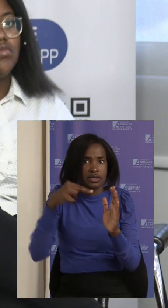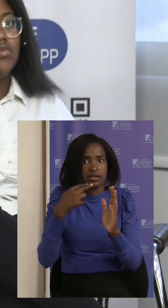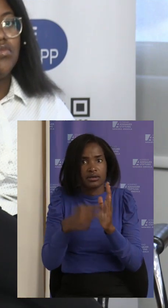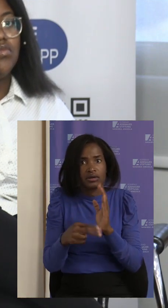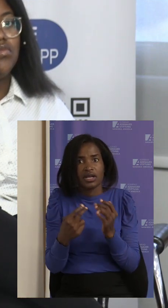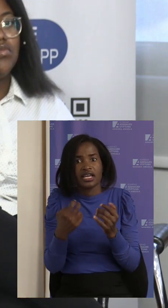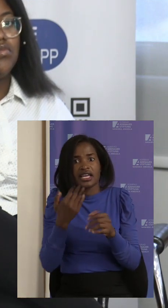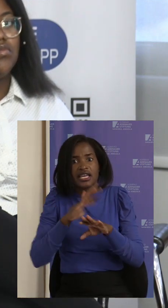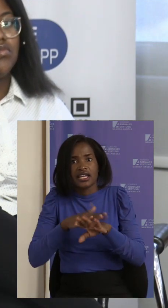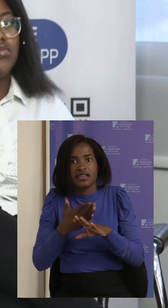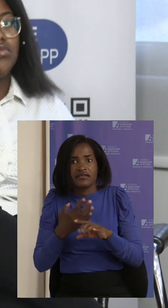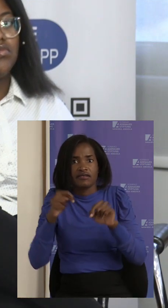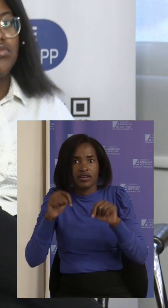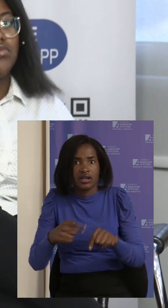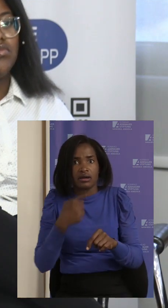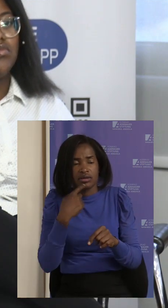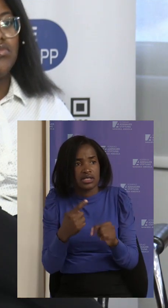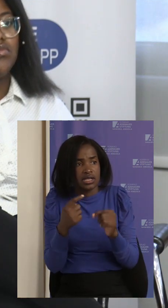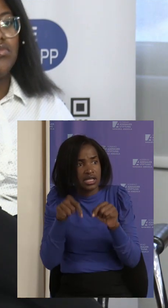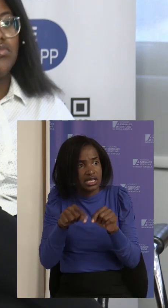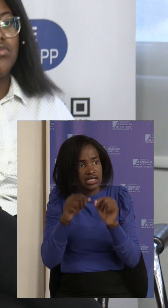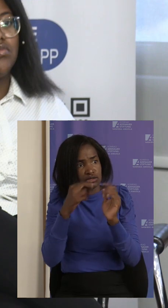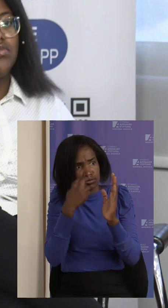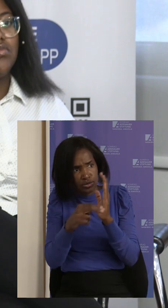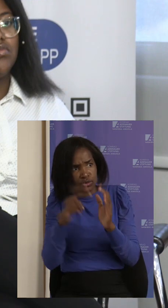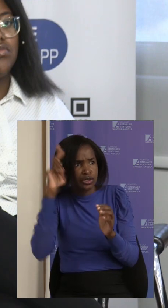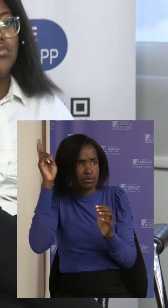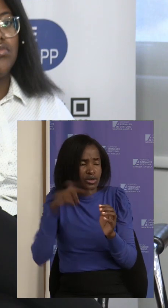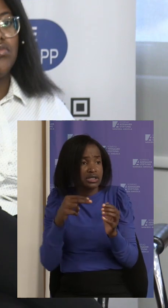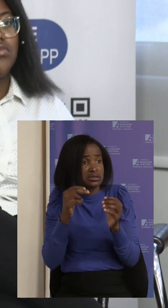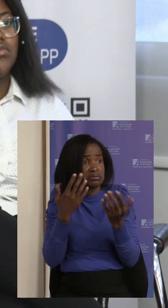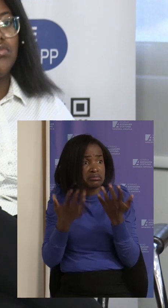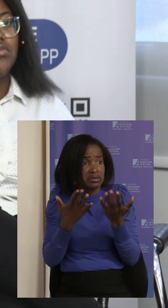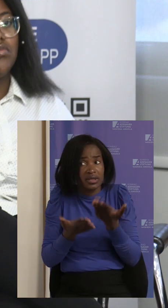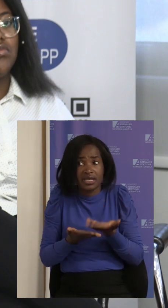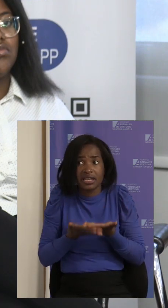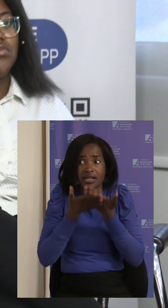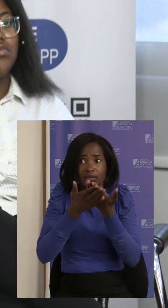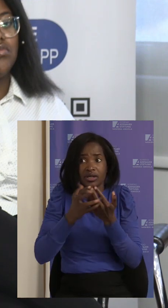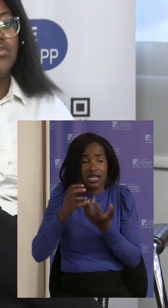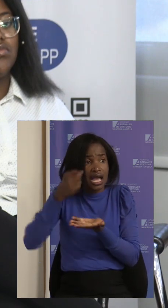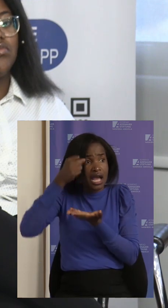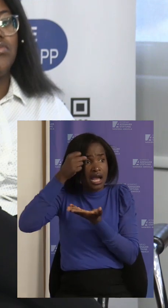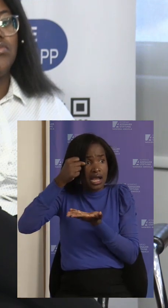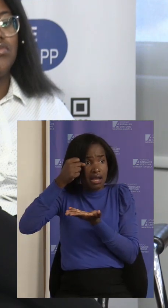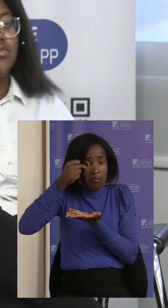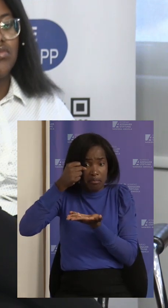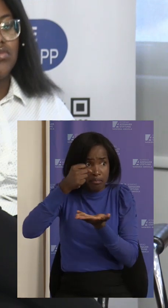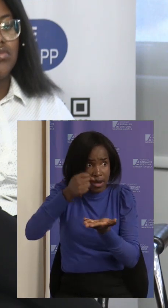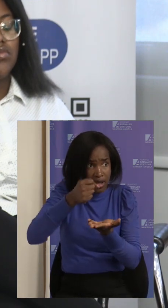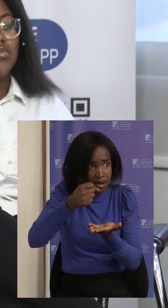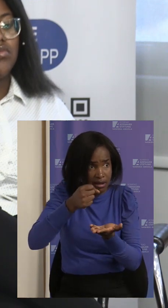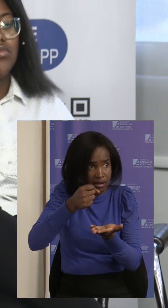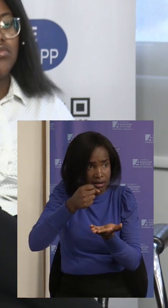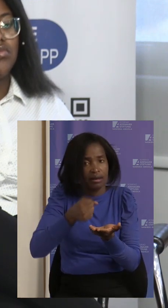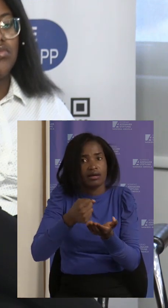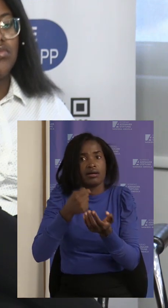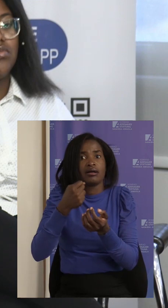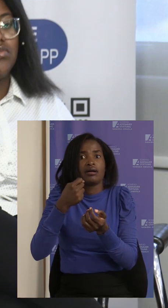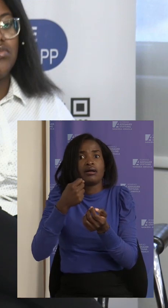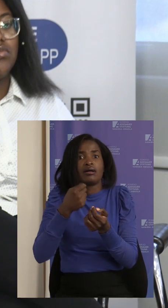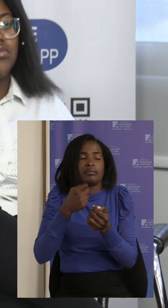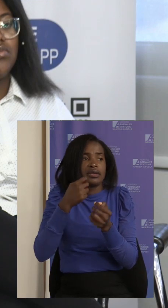now say these instruments should ensure that the resources provided by the government, by the ministry, and